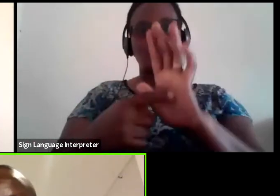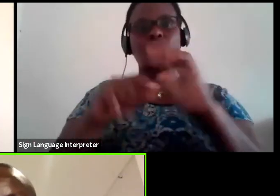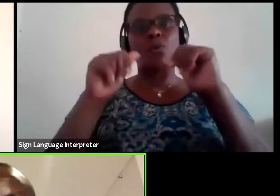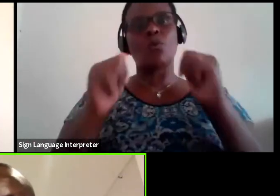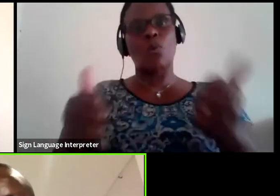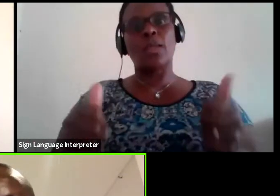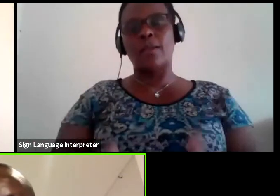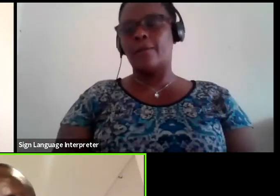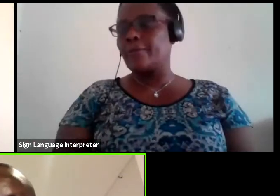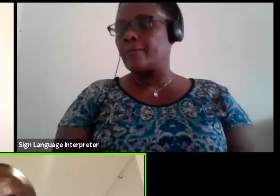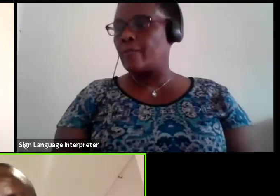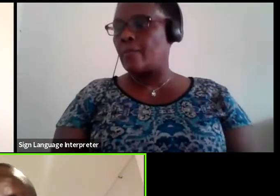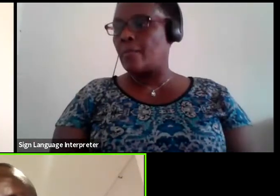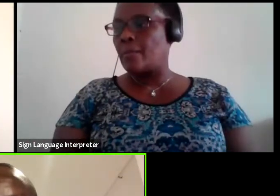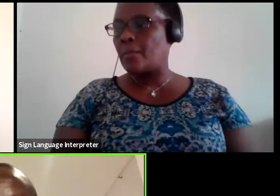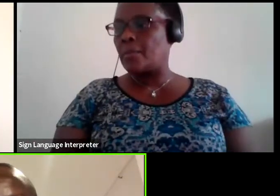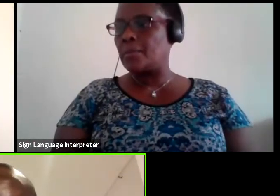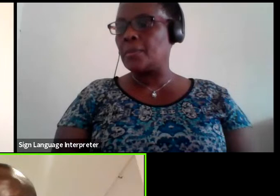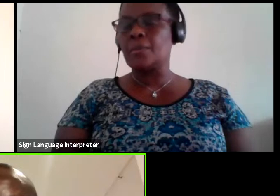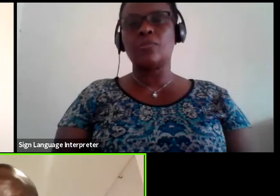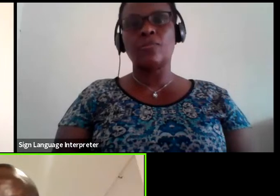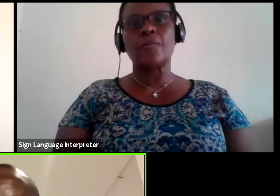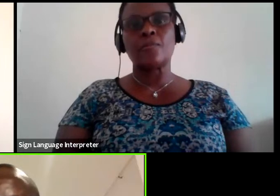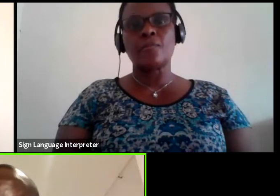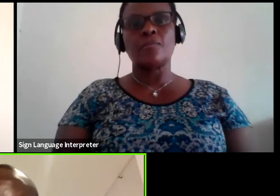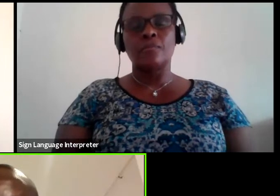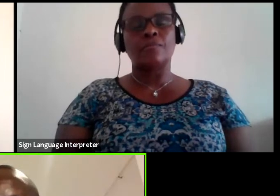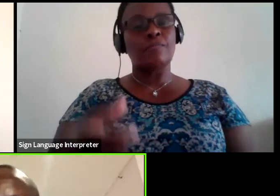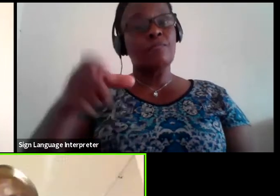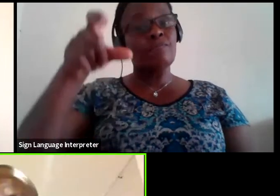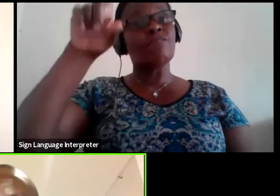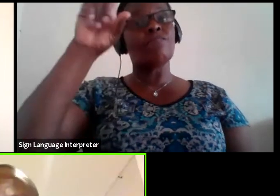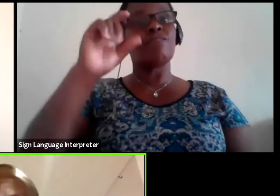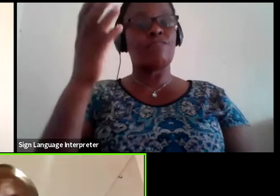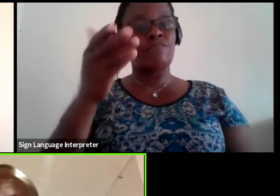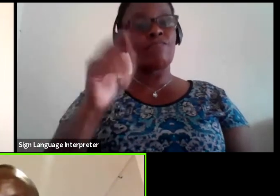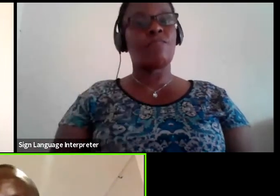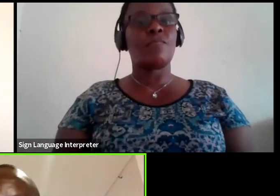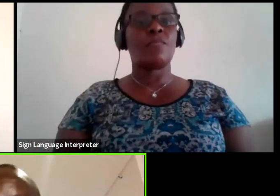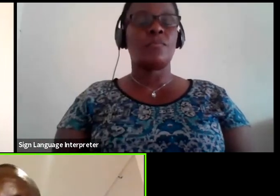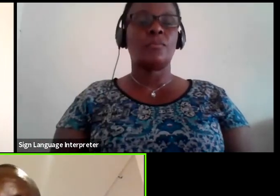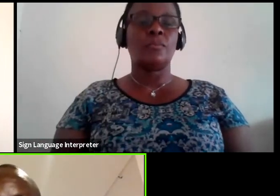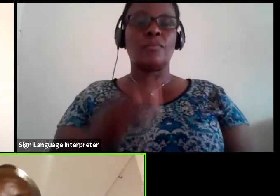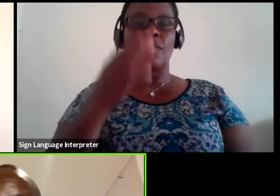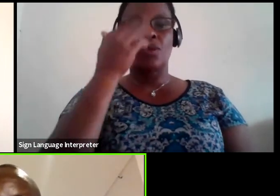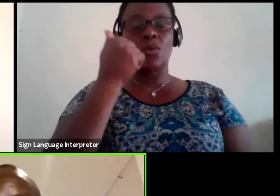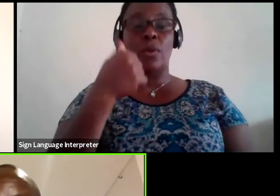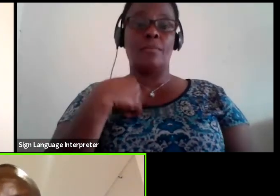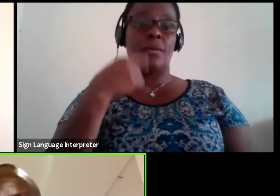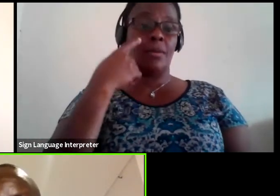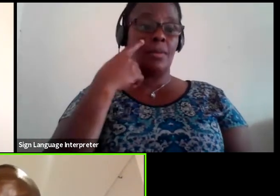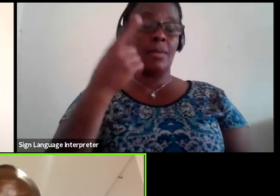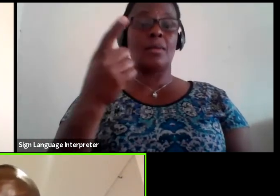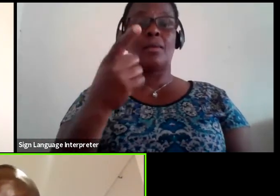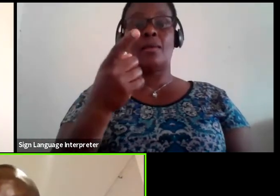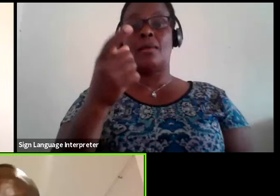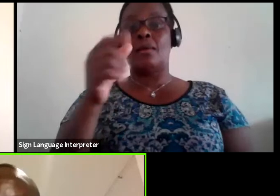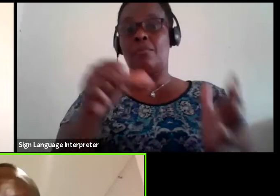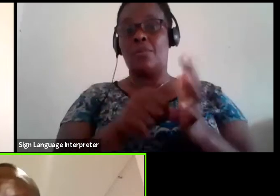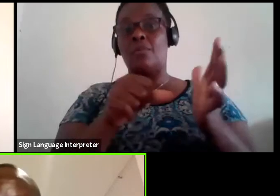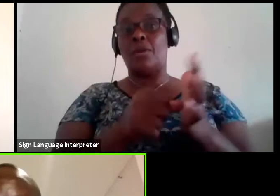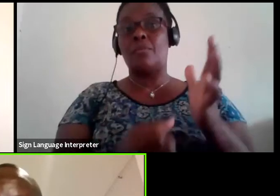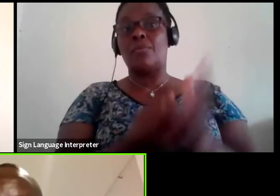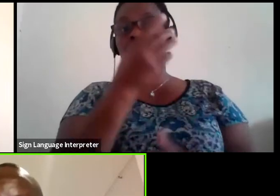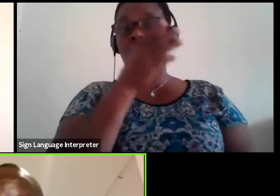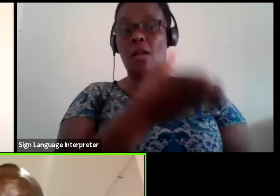arsenal, if you might call it that, is increasing. And that is why I want to highlight the danger of this growing surveillance across